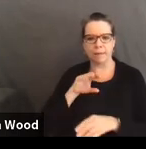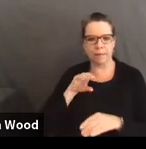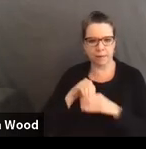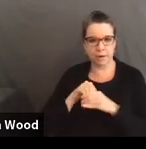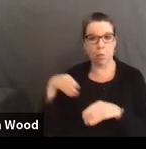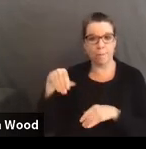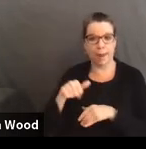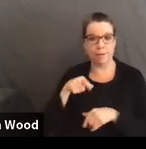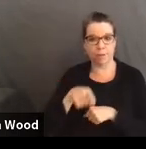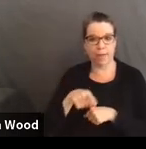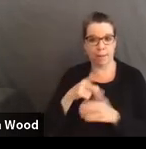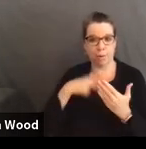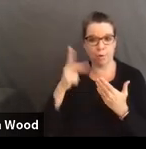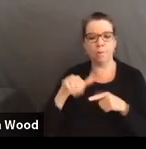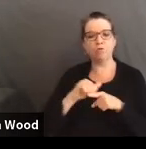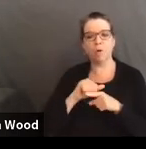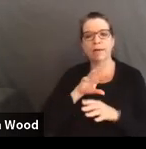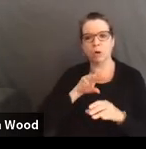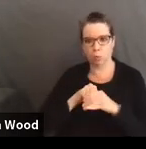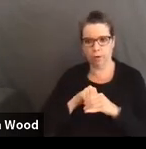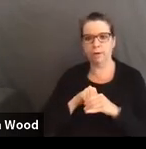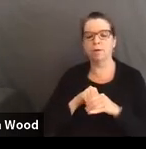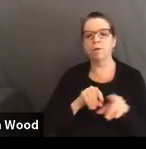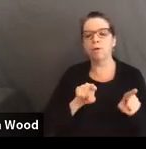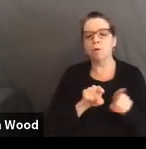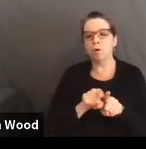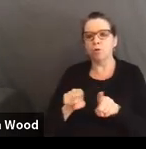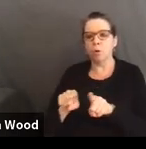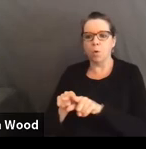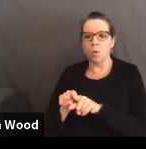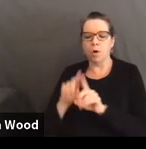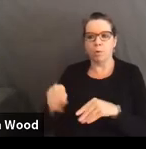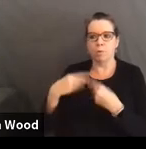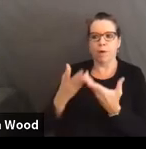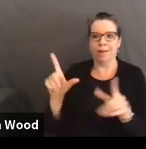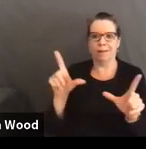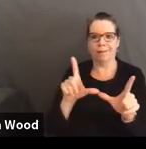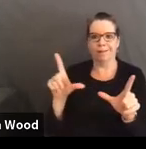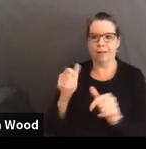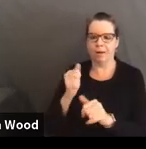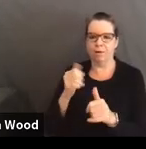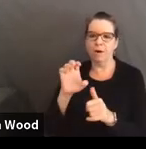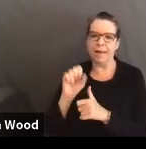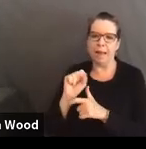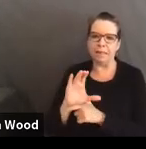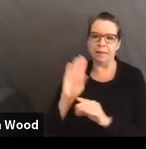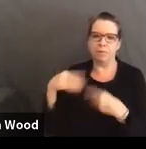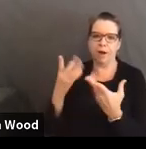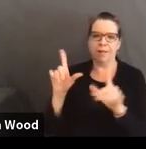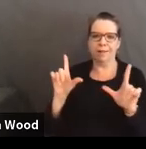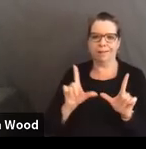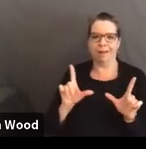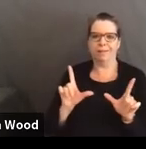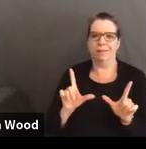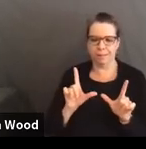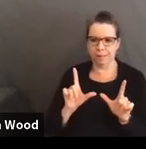for. In addition to that, in addition to providing the licenses for ESCs that we've worked